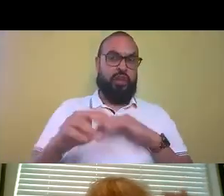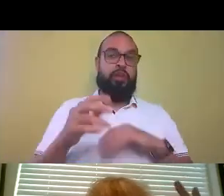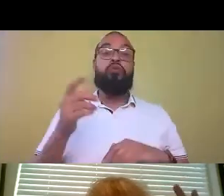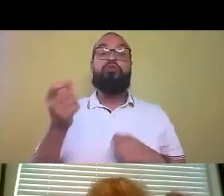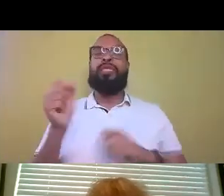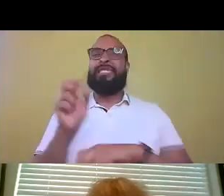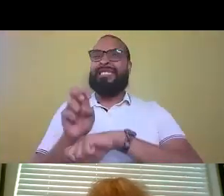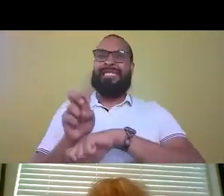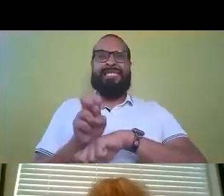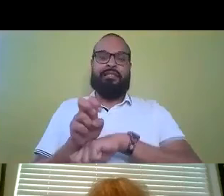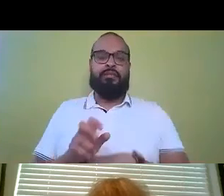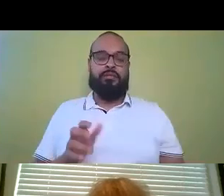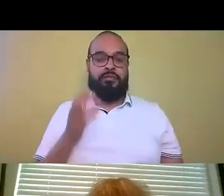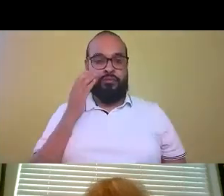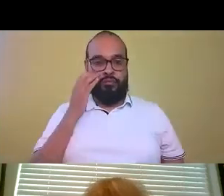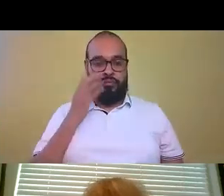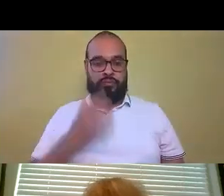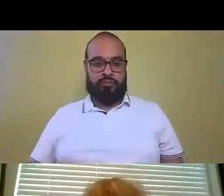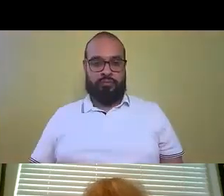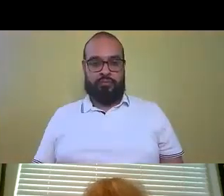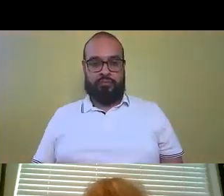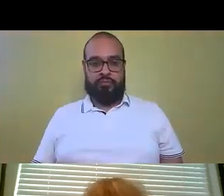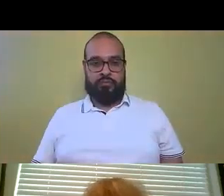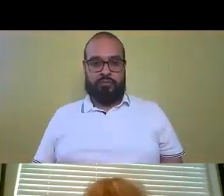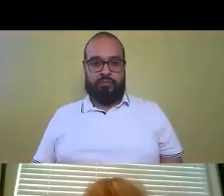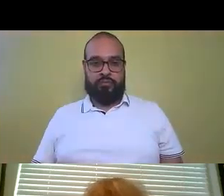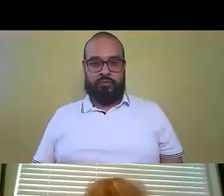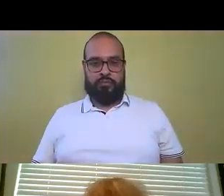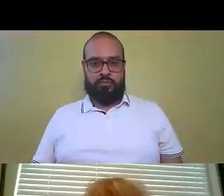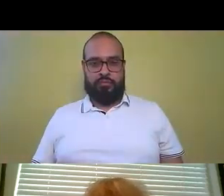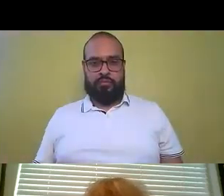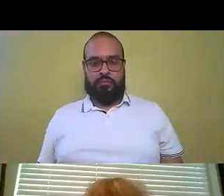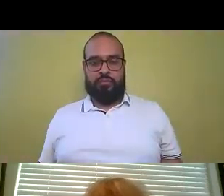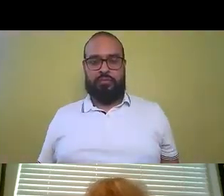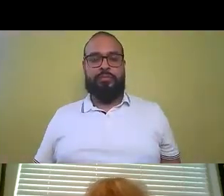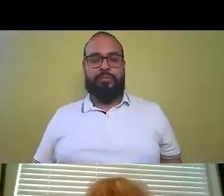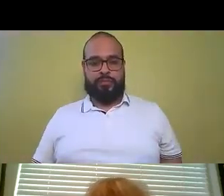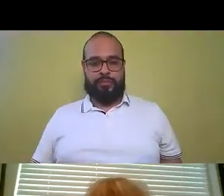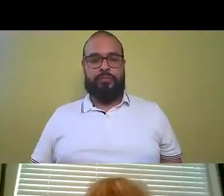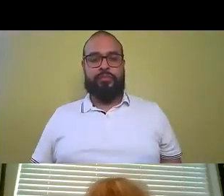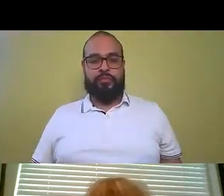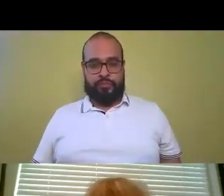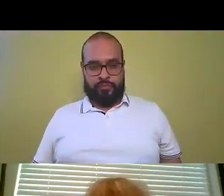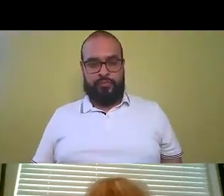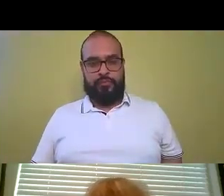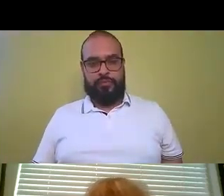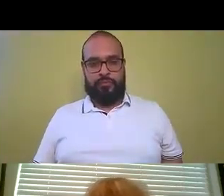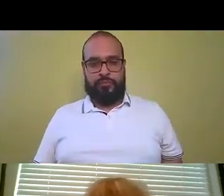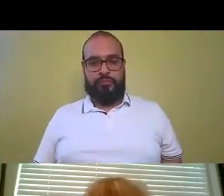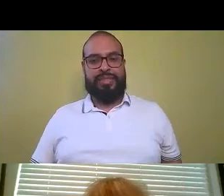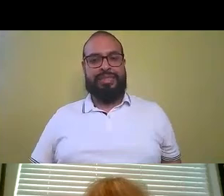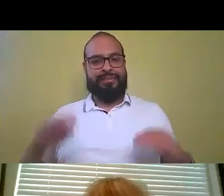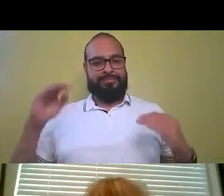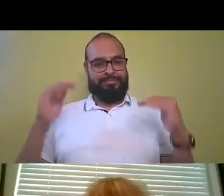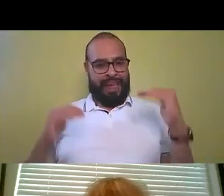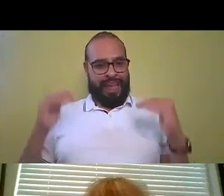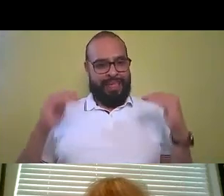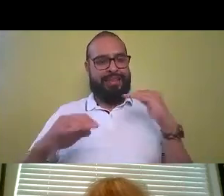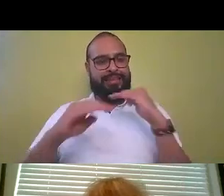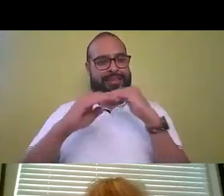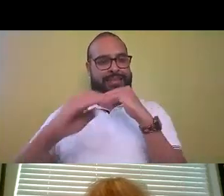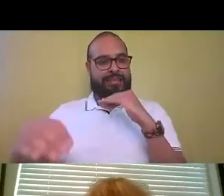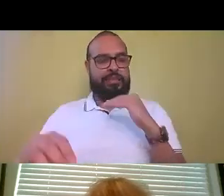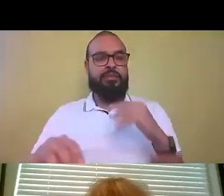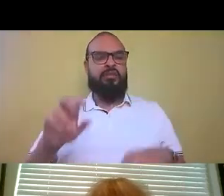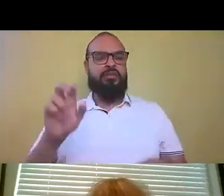and just keep you upright and keep you to some degree of balance to maintain your seat in the